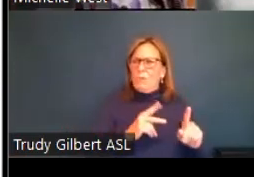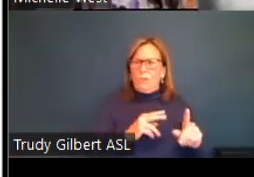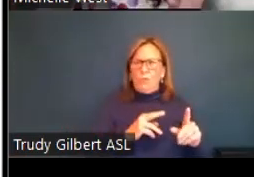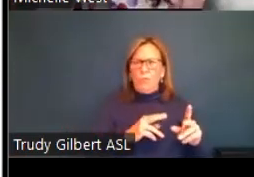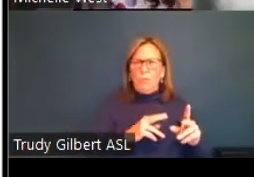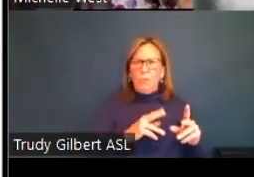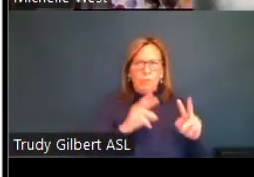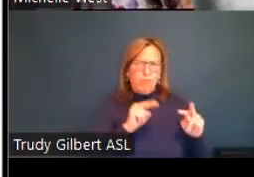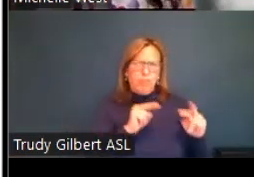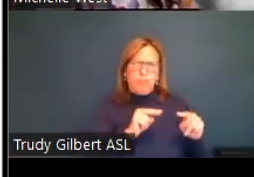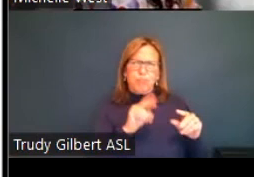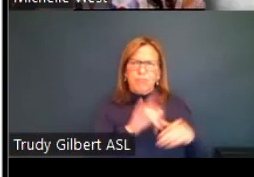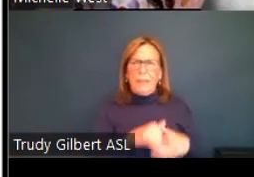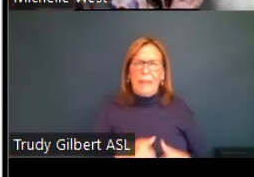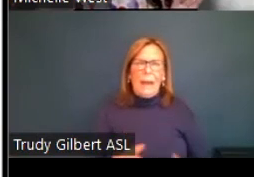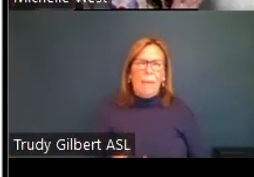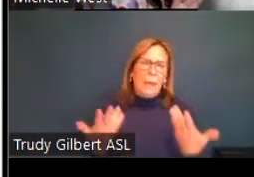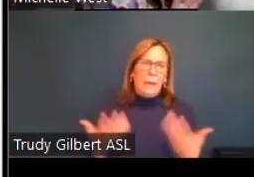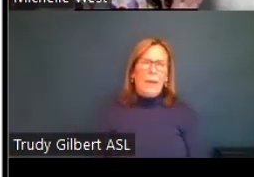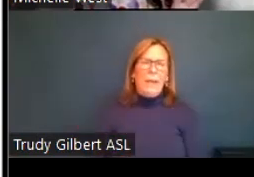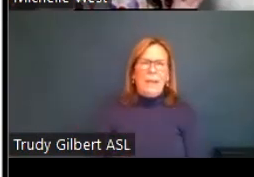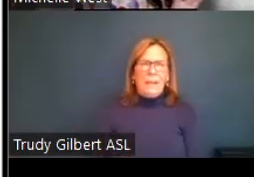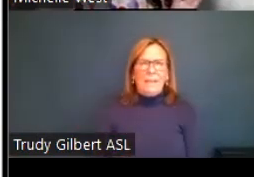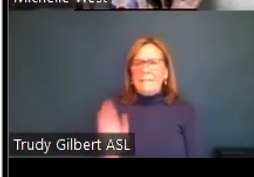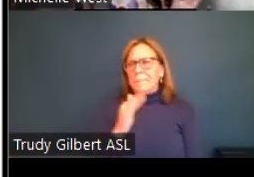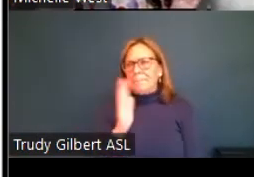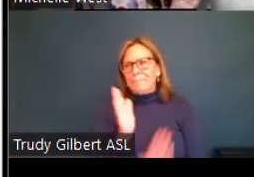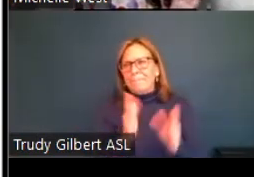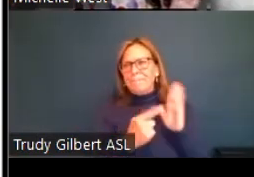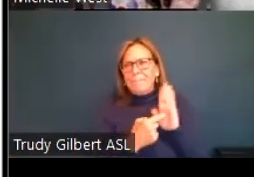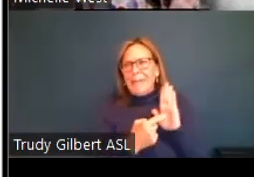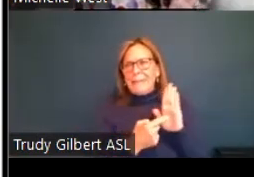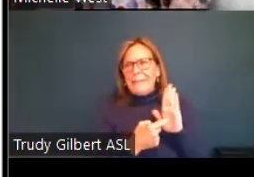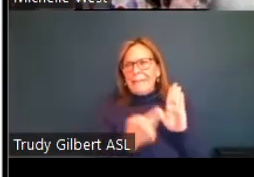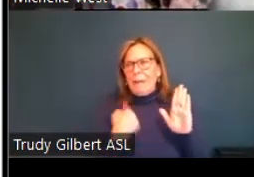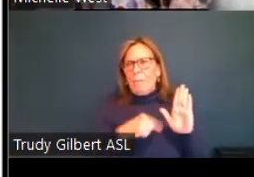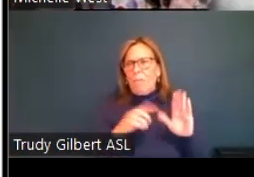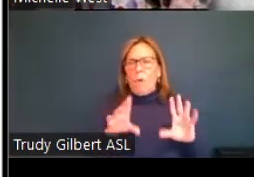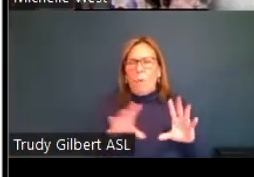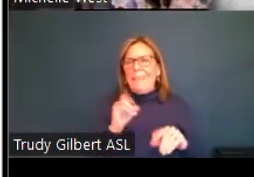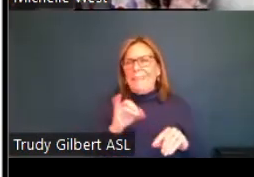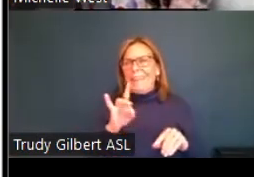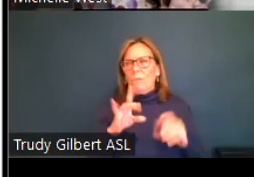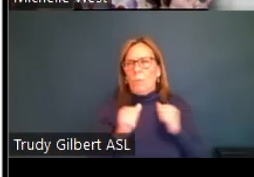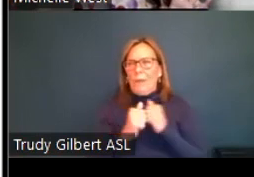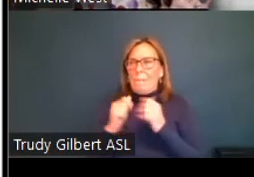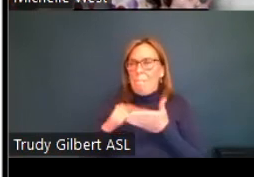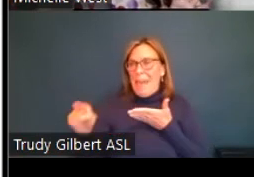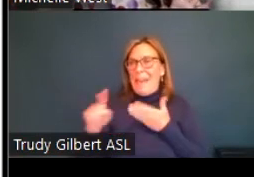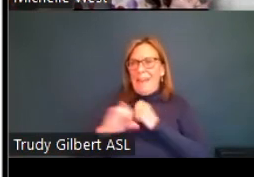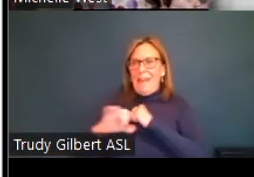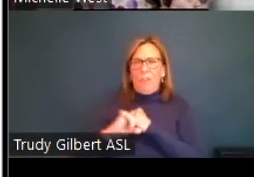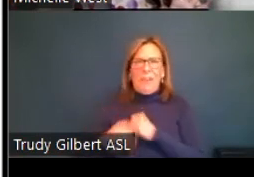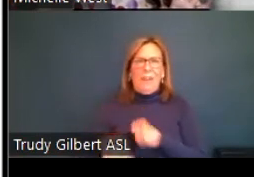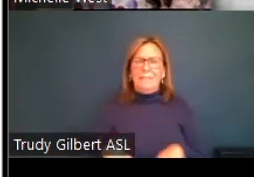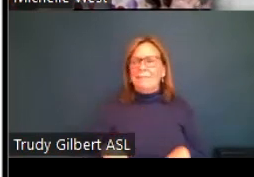All right, so let's skip this. This is sort of an example of what we did with paid advertising. We did radio,